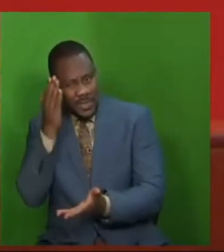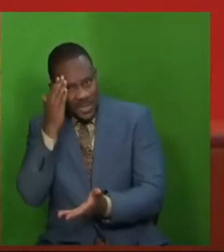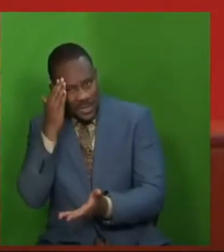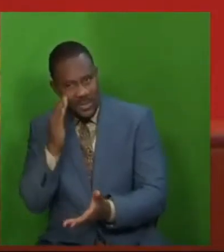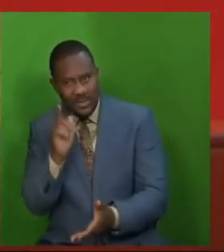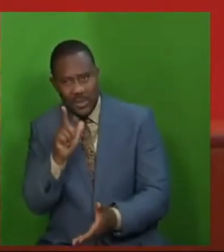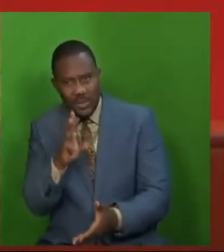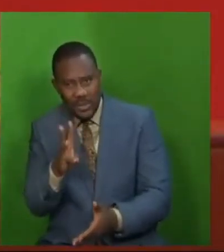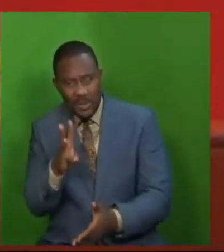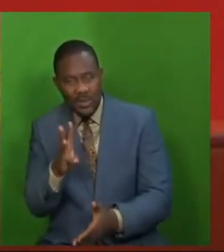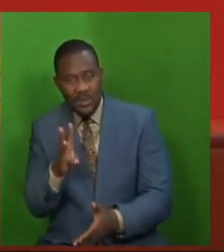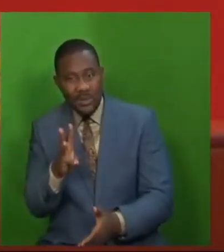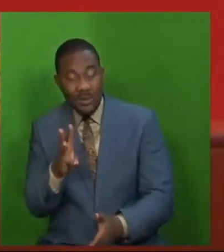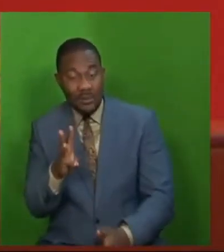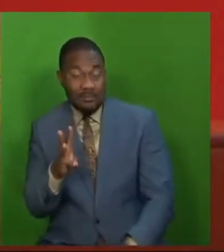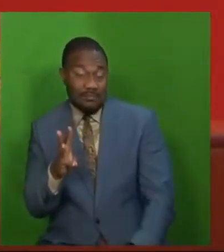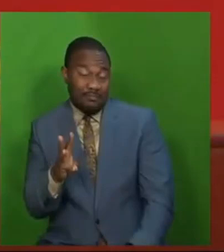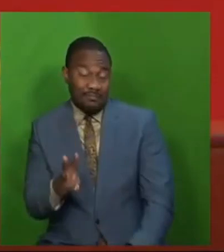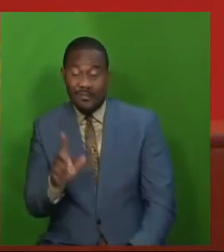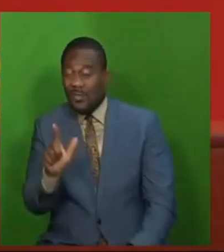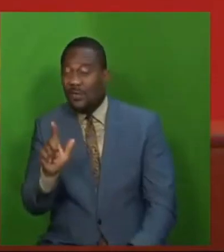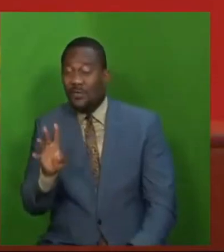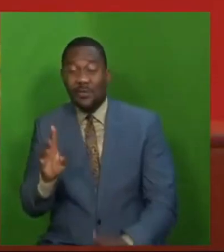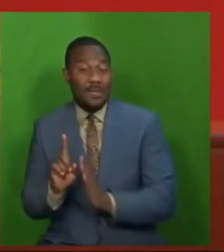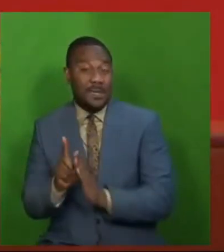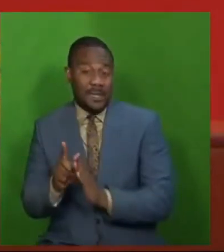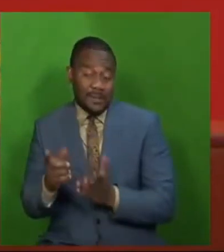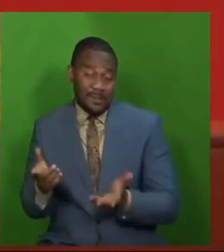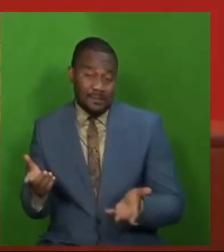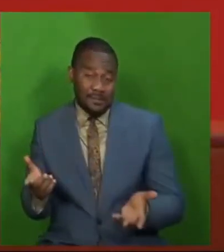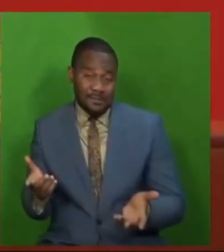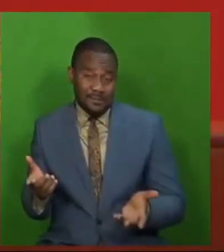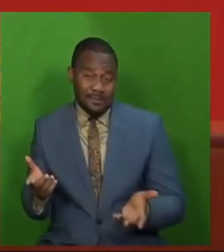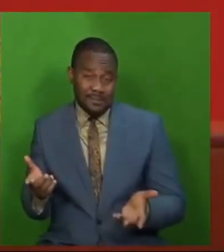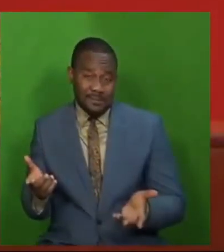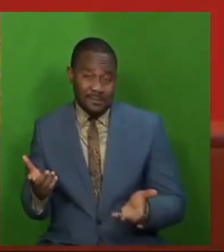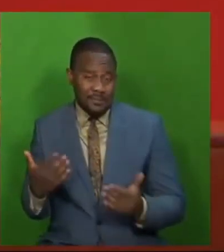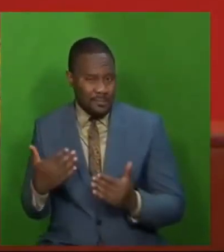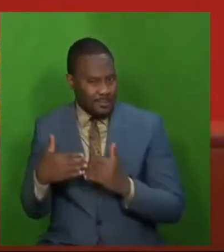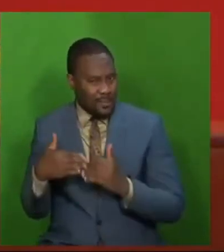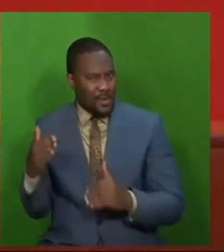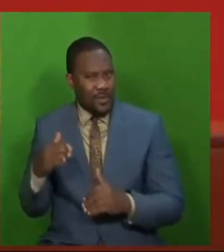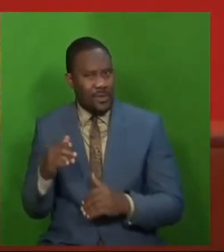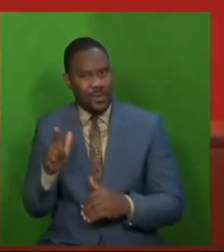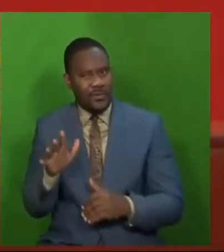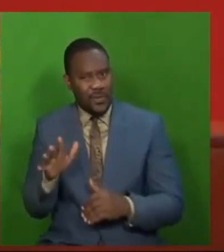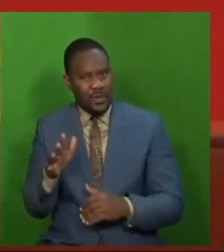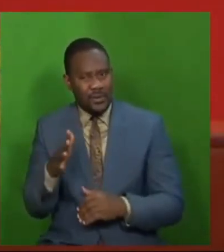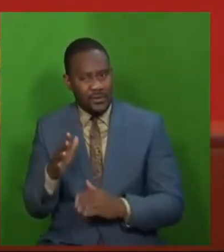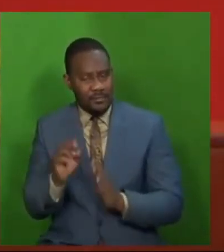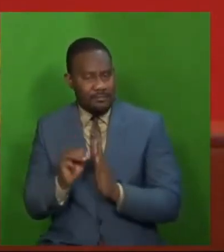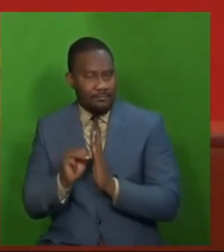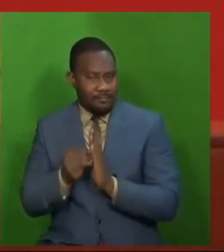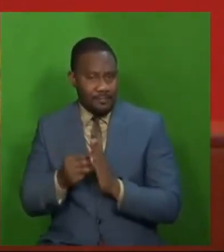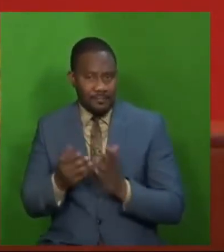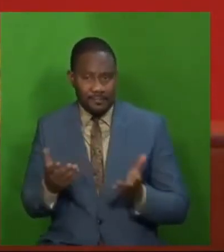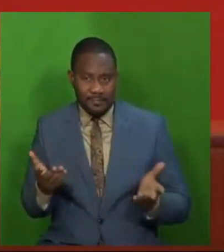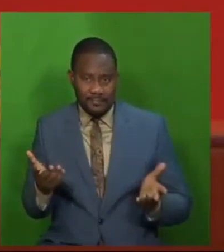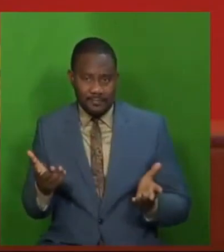26 minutes, 24 seconds, which is more than the 25 minutes. So, Honorable